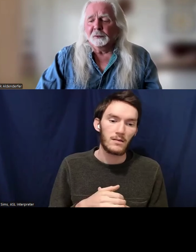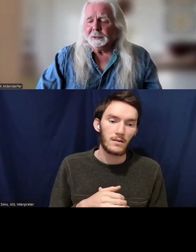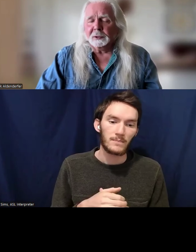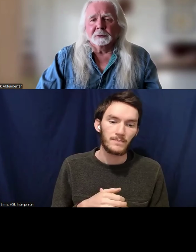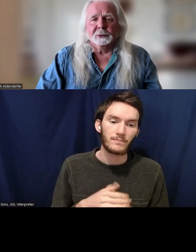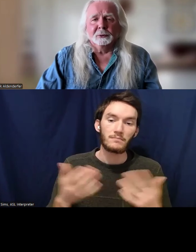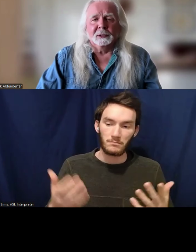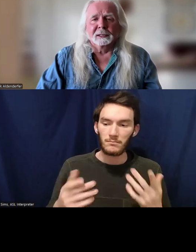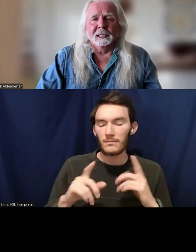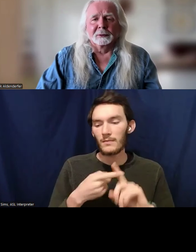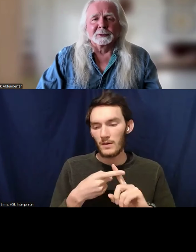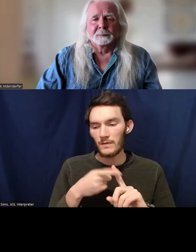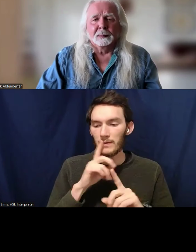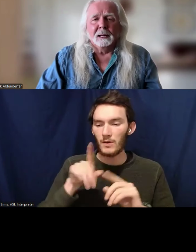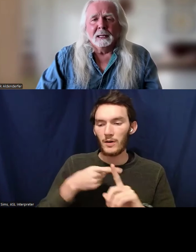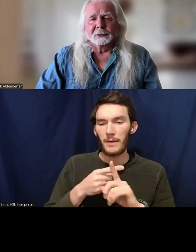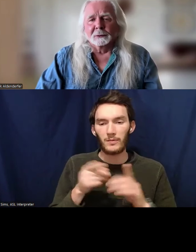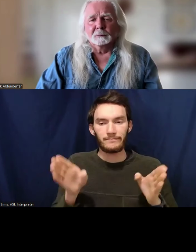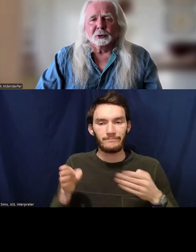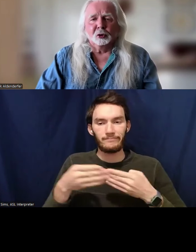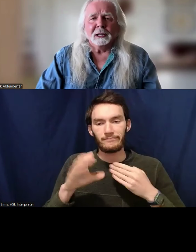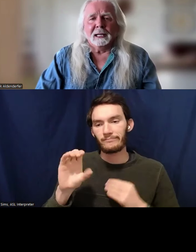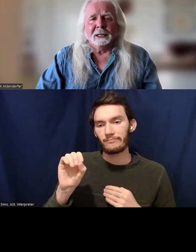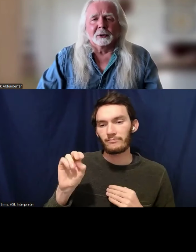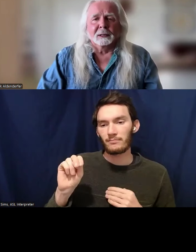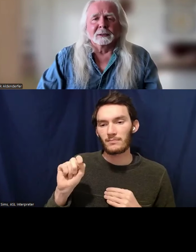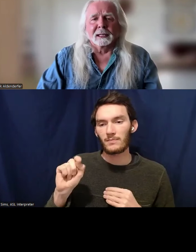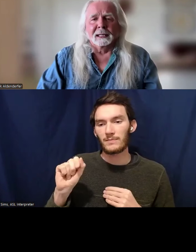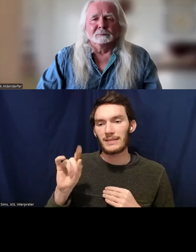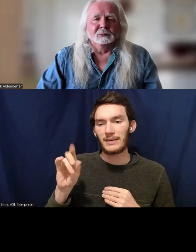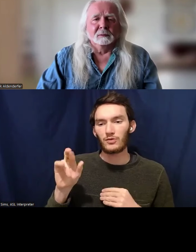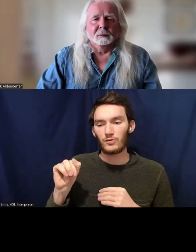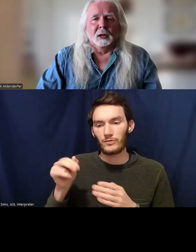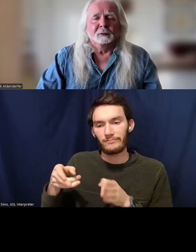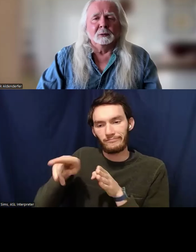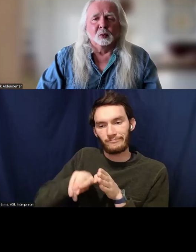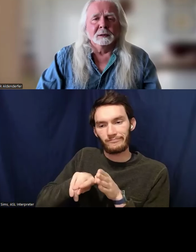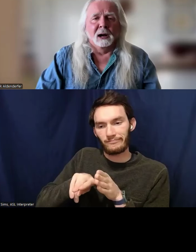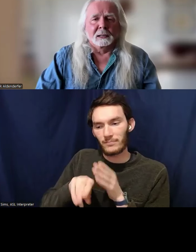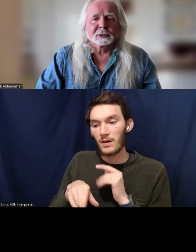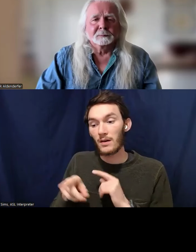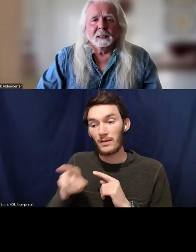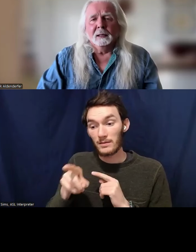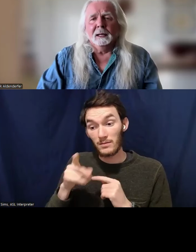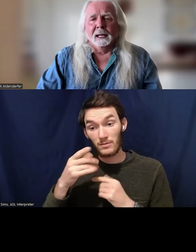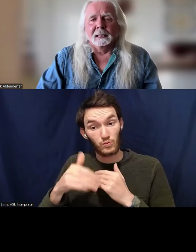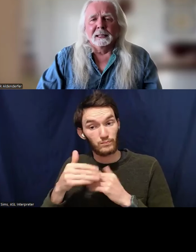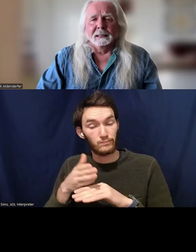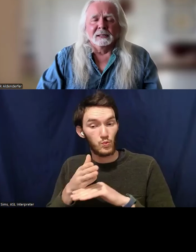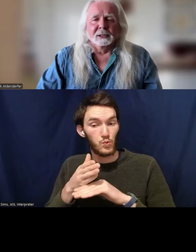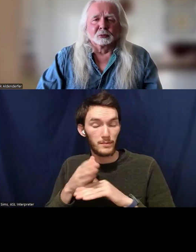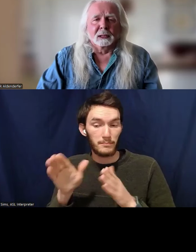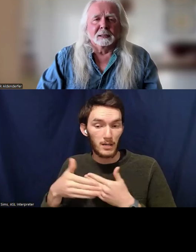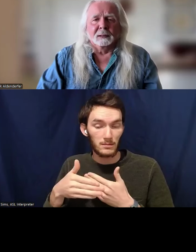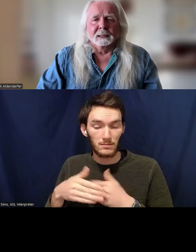let's first turn to containers. So what you're looking at here is a lovely wooden box, and